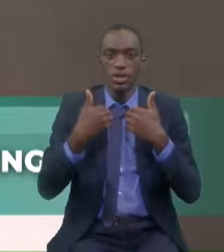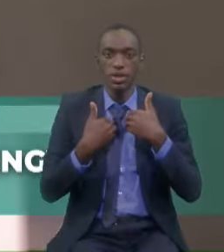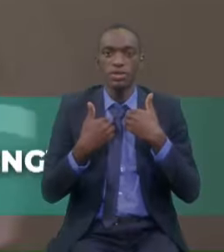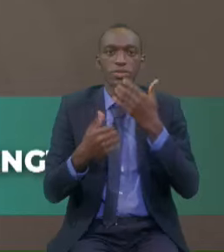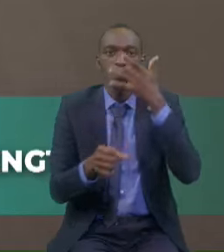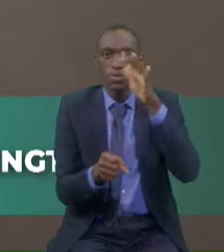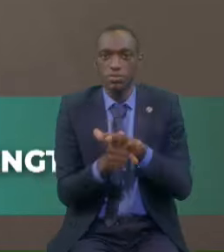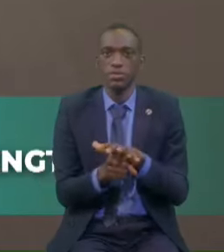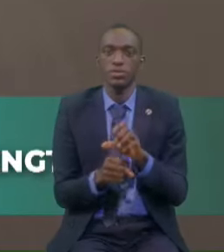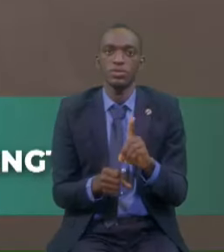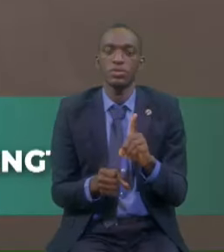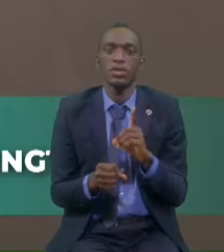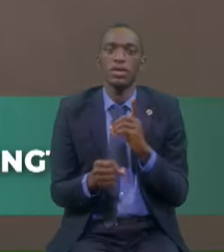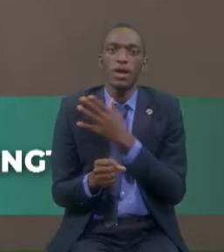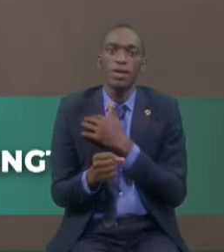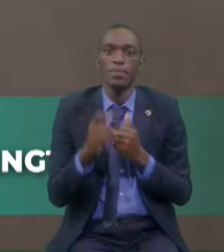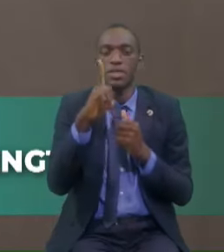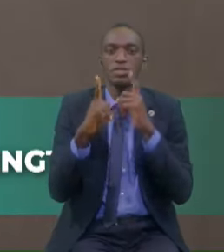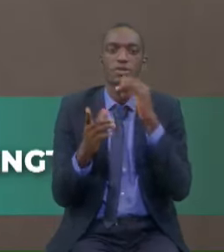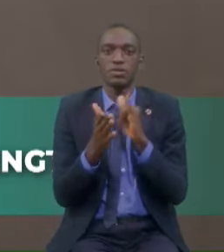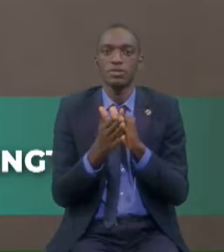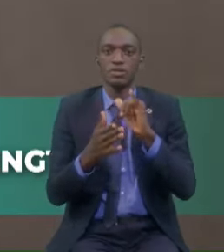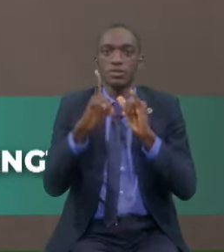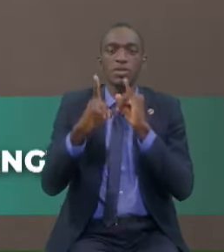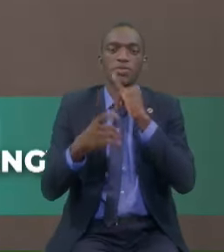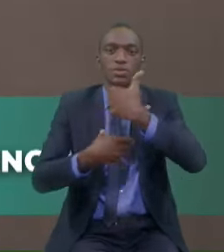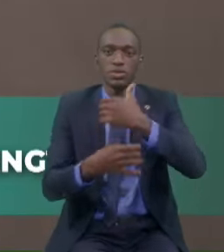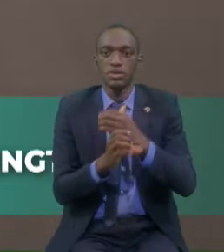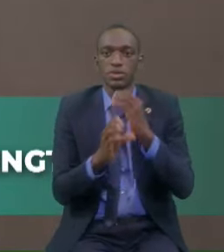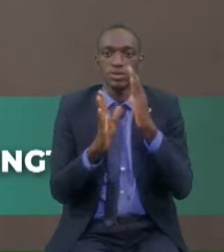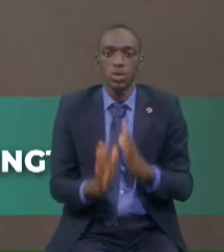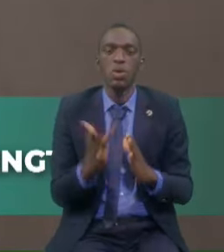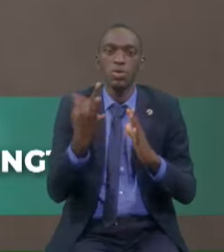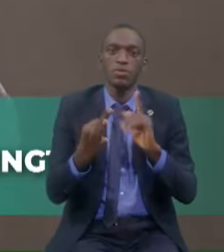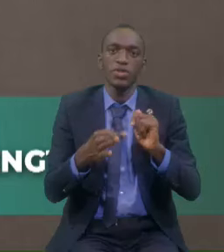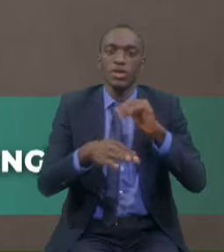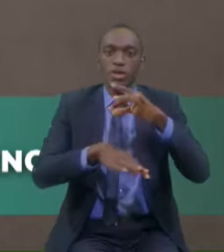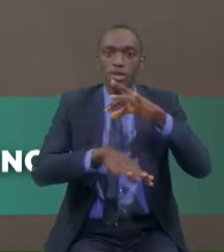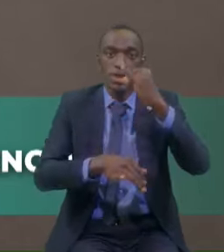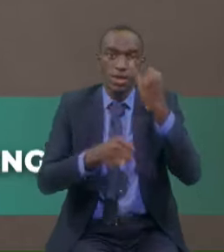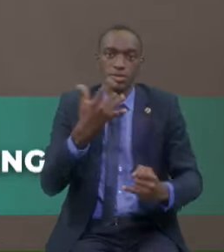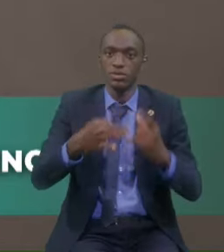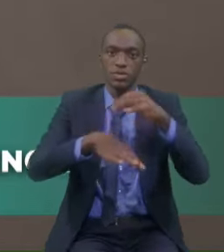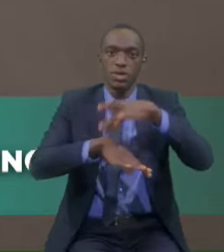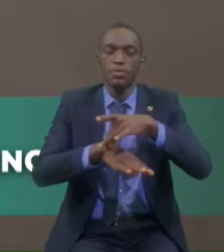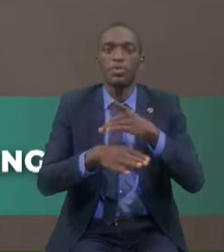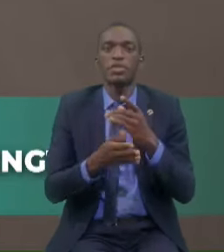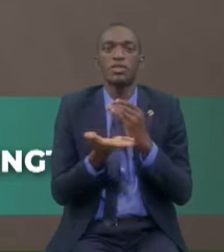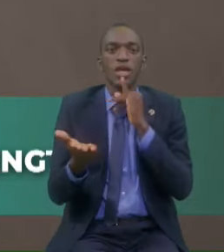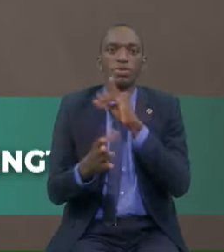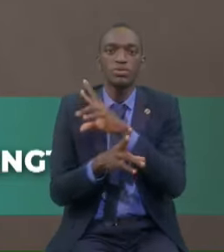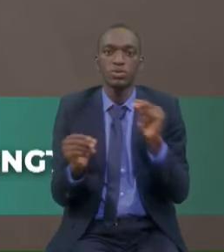the creator of the ends of the earth, it says, there is no searching of